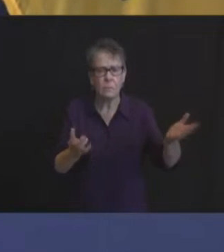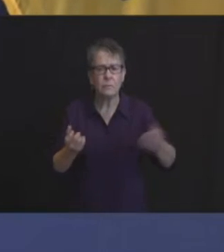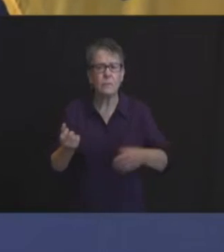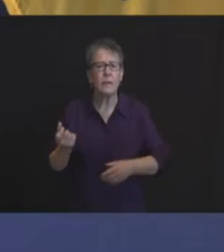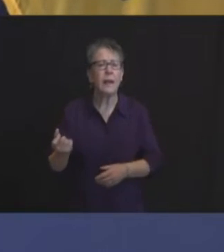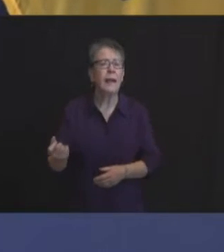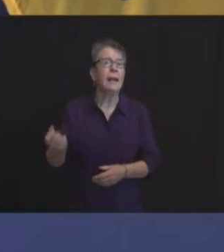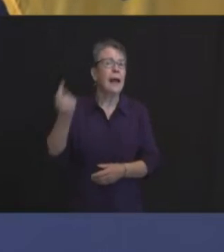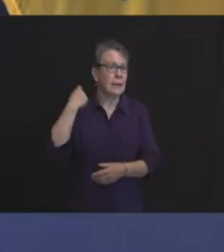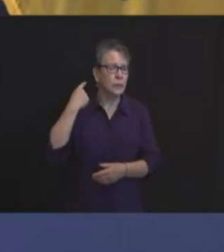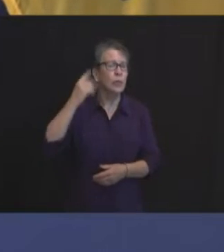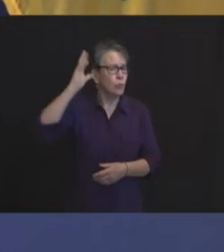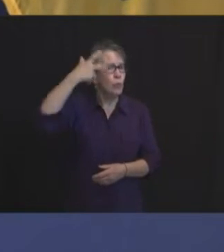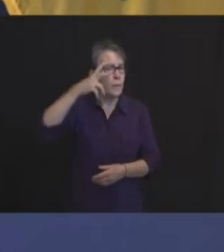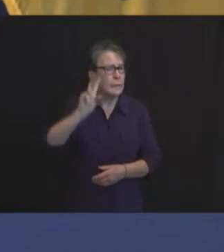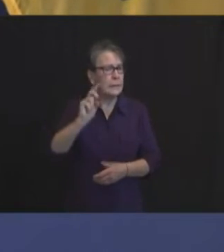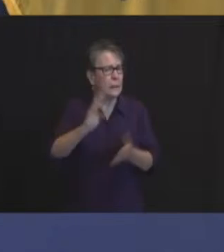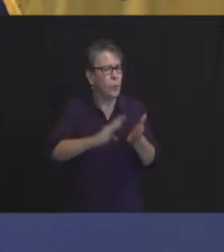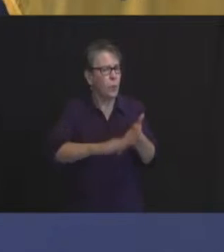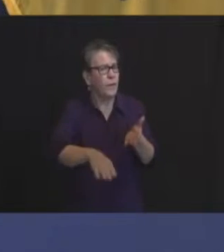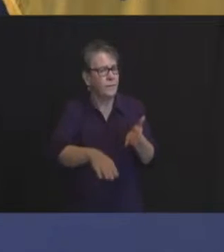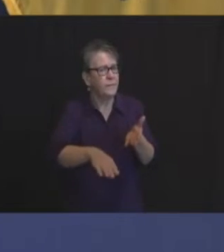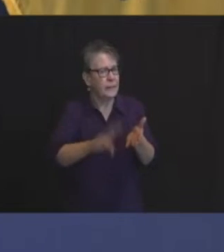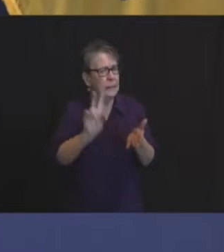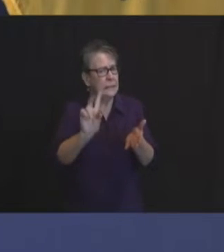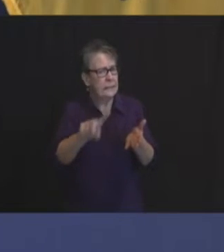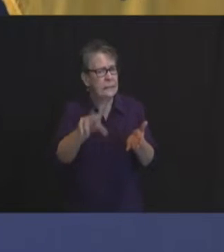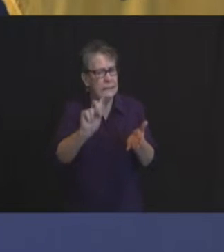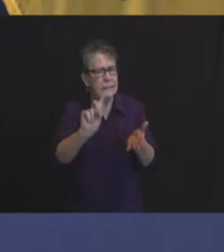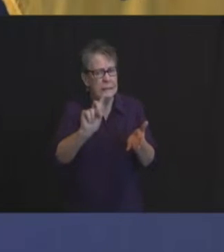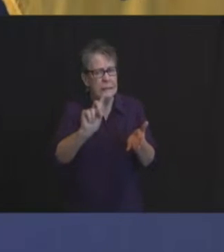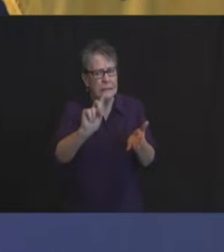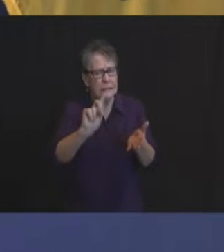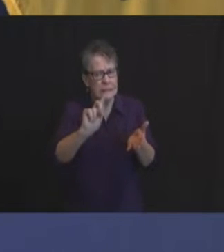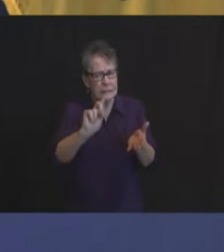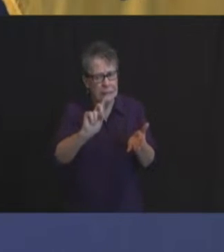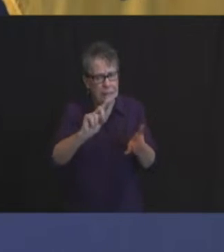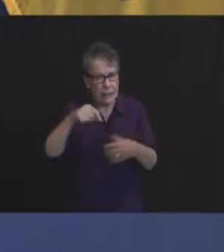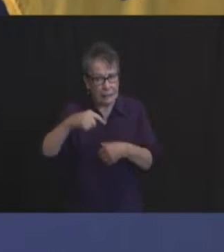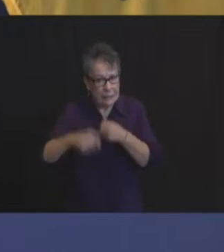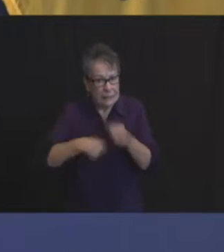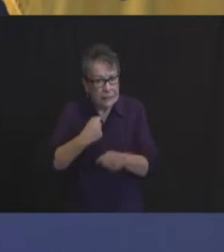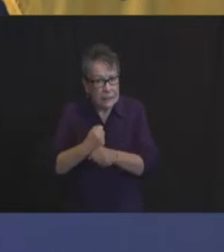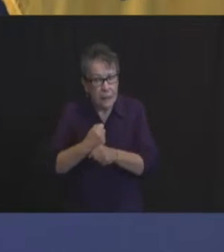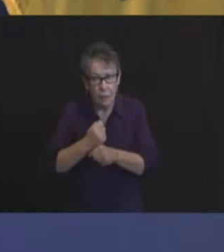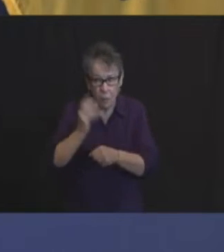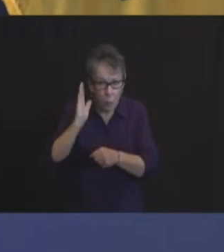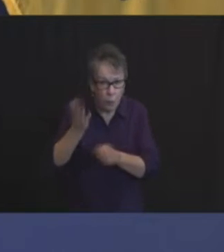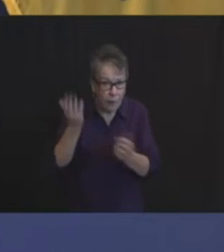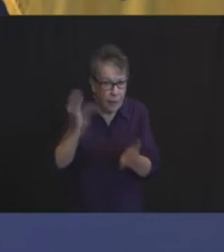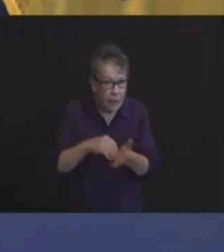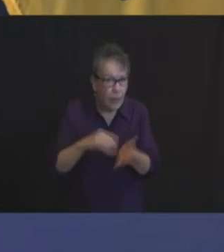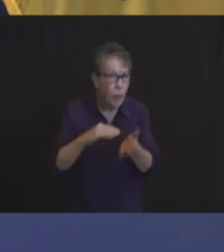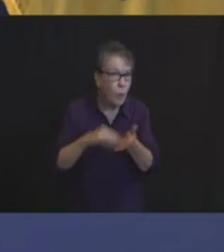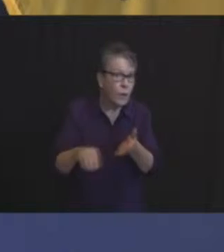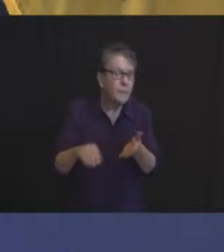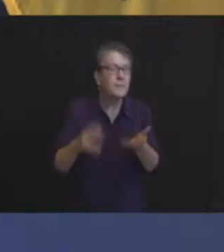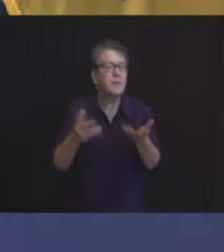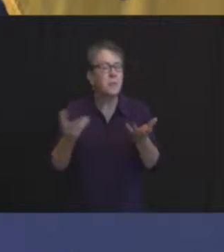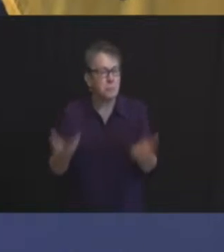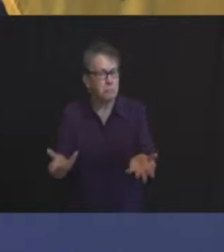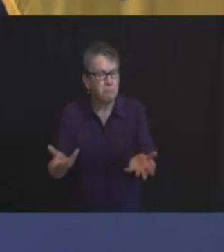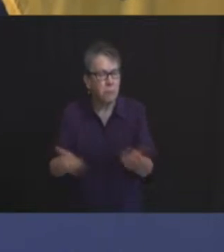continue apace until we are told otherwise by the feds, right? Yes. So Matt, on legal